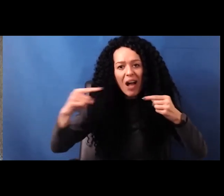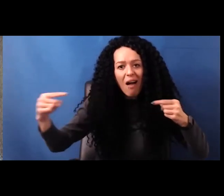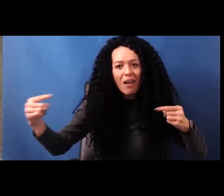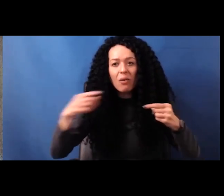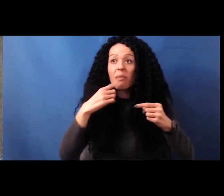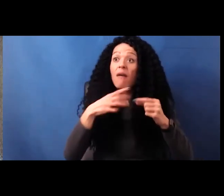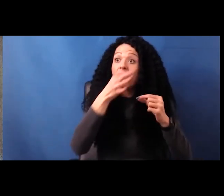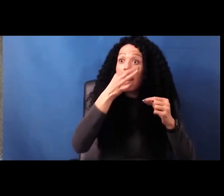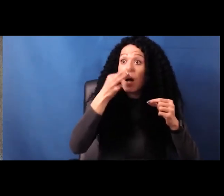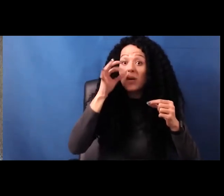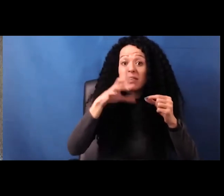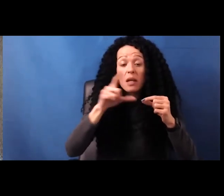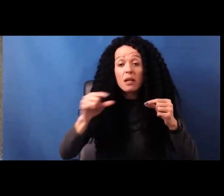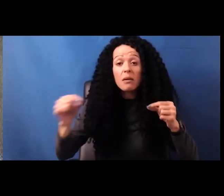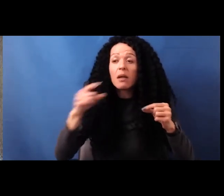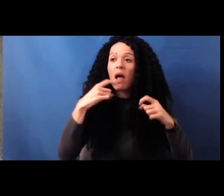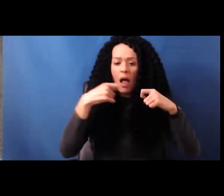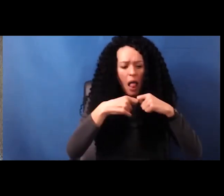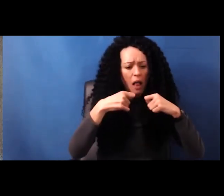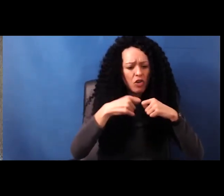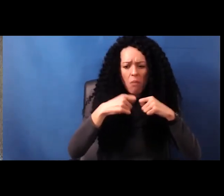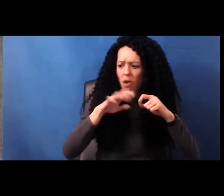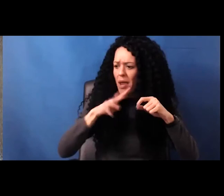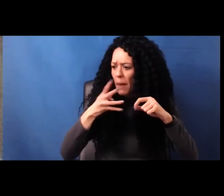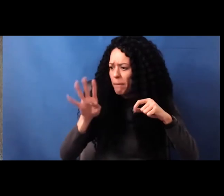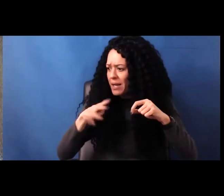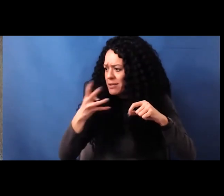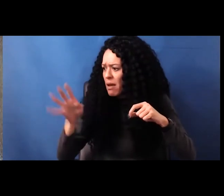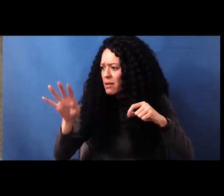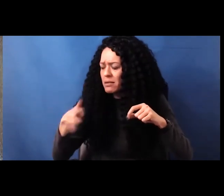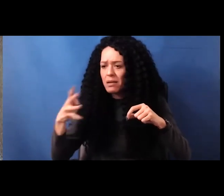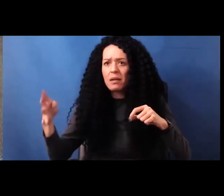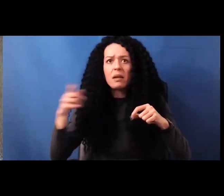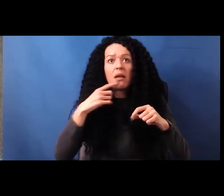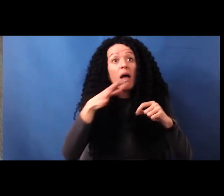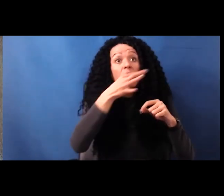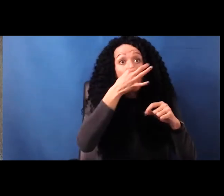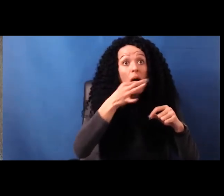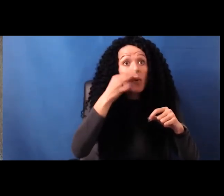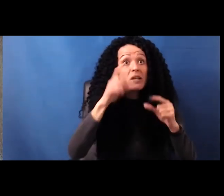Jacquard, you're a